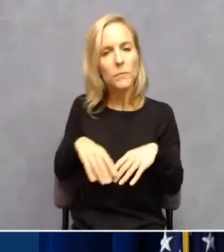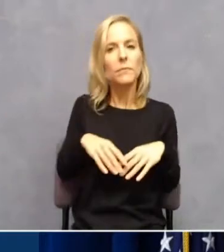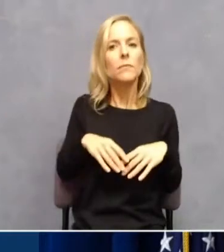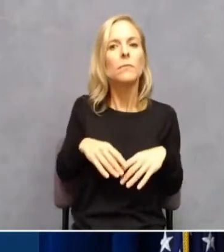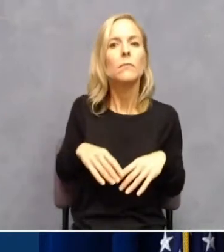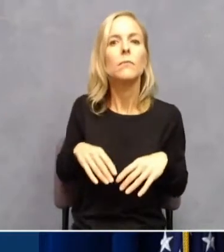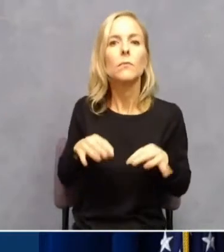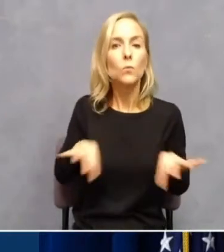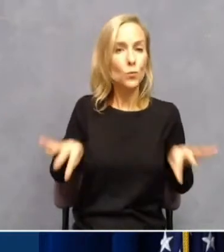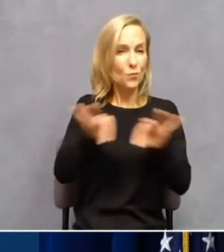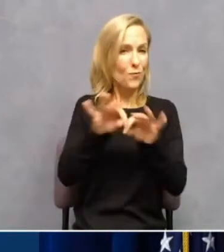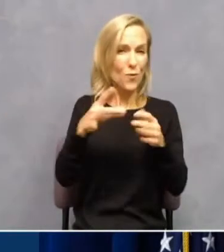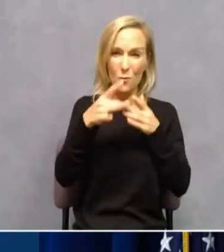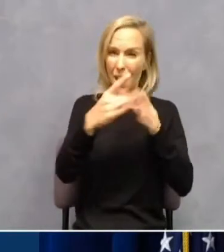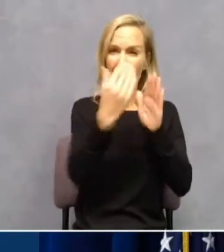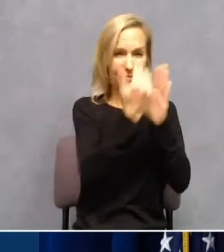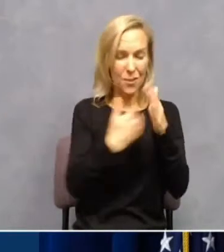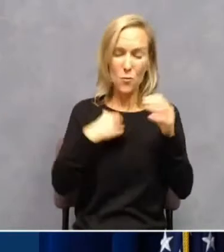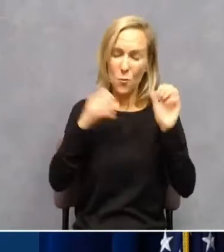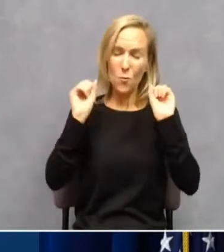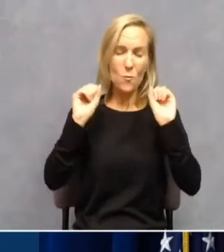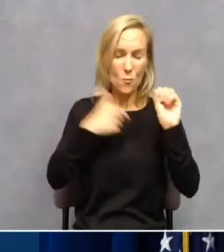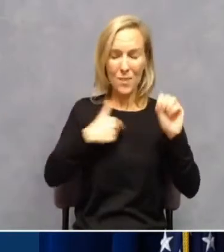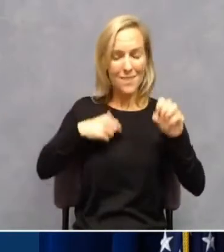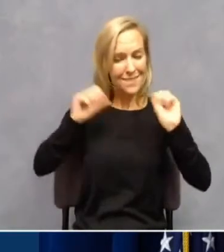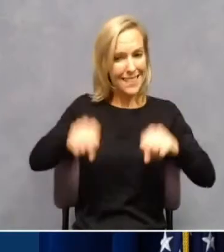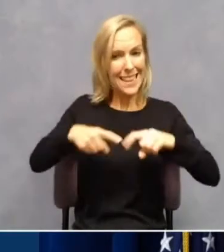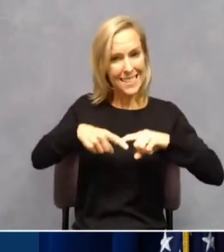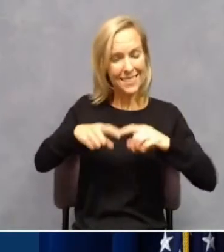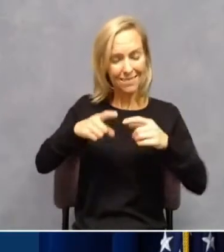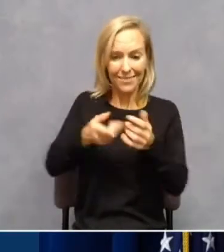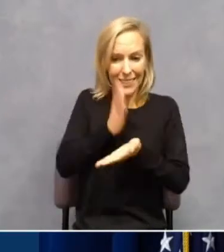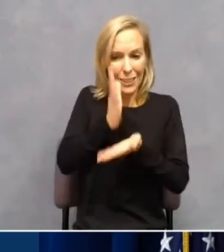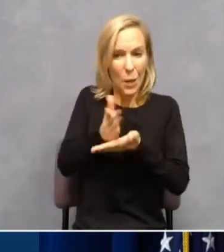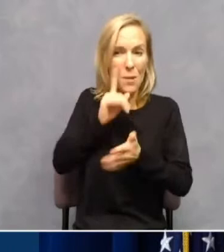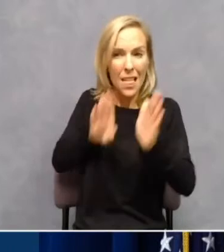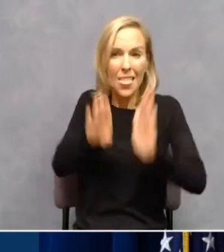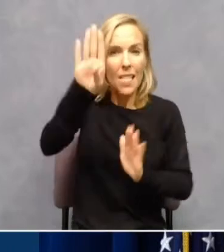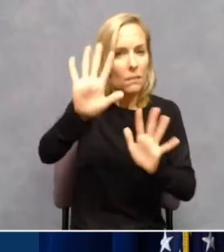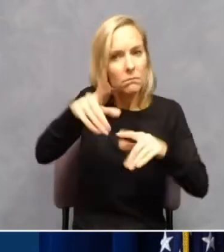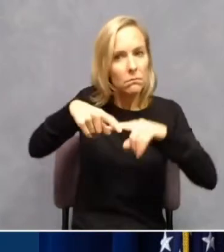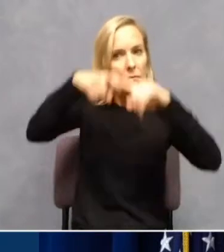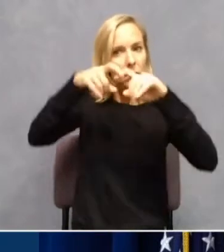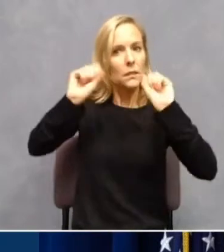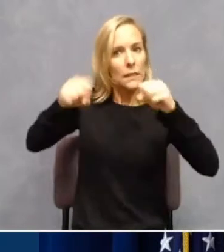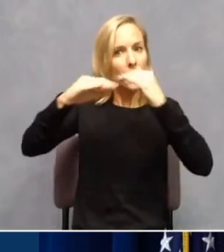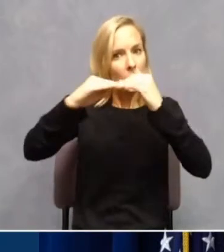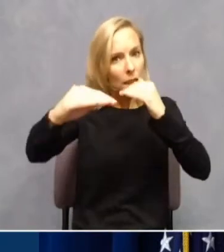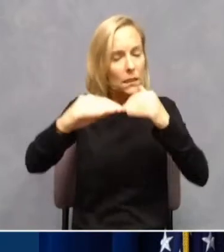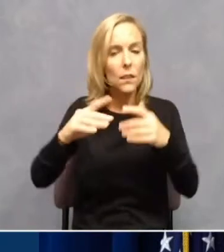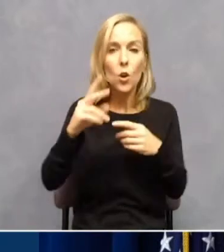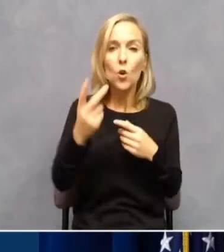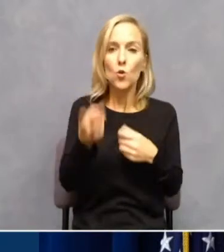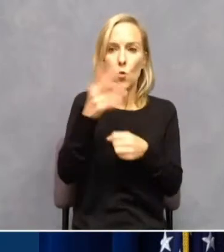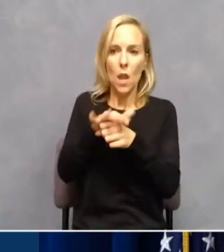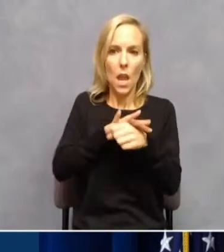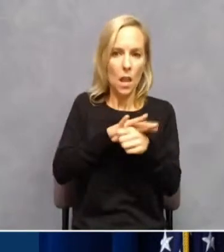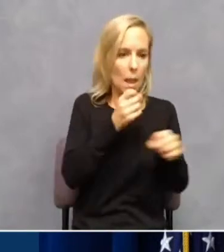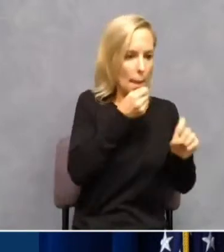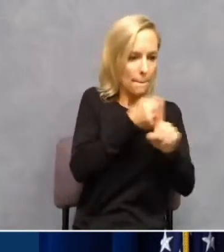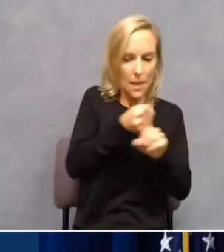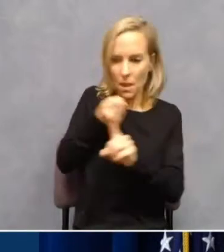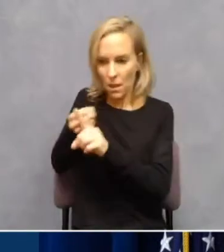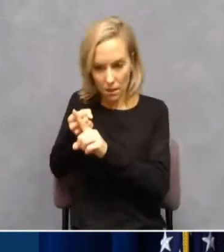can stop this new escalation. Those are the 2 areas where I think we get the biggest impact, where we will see the